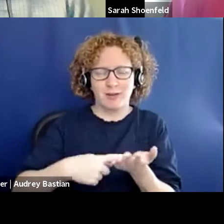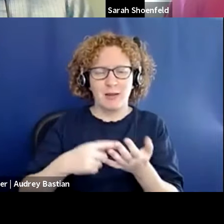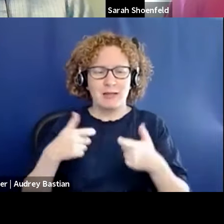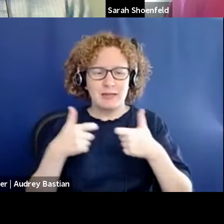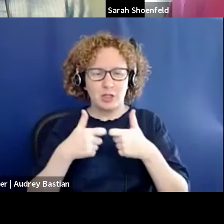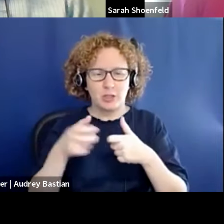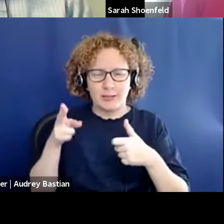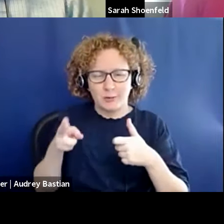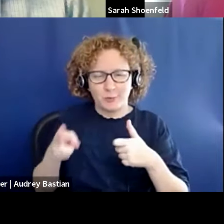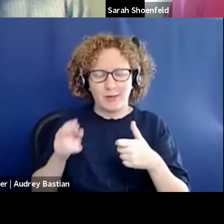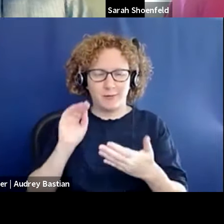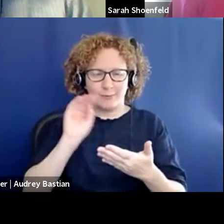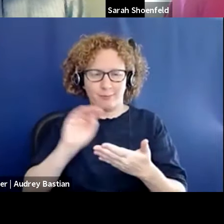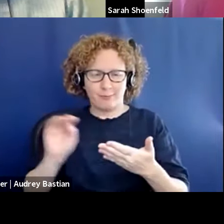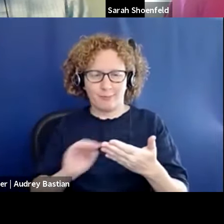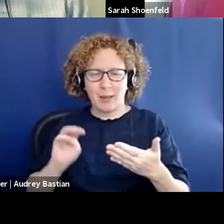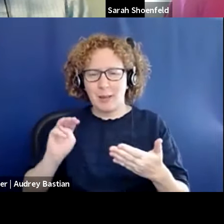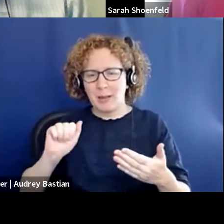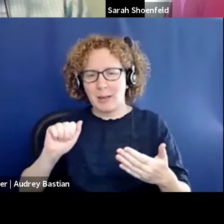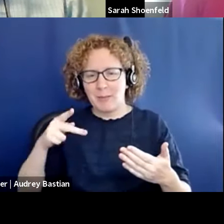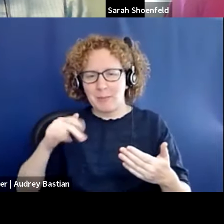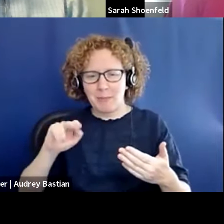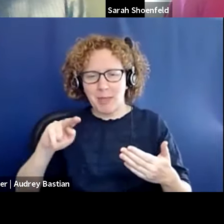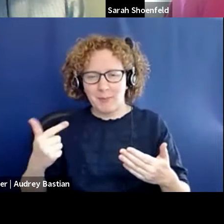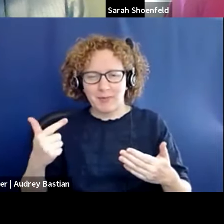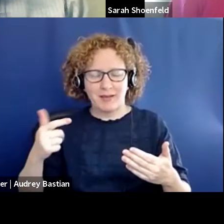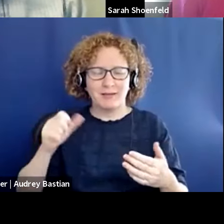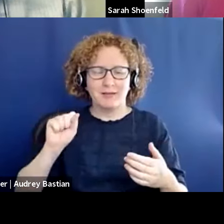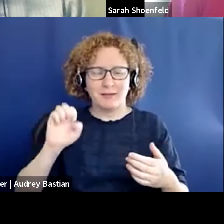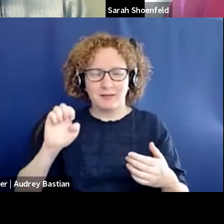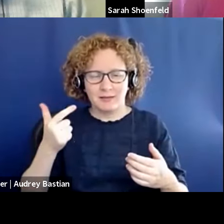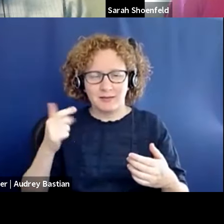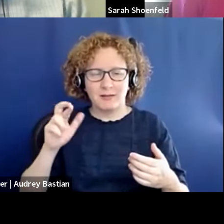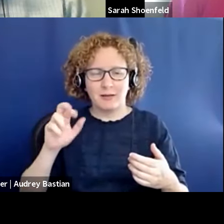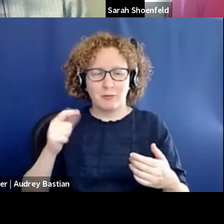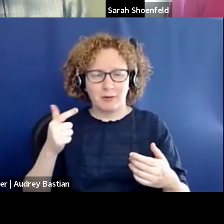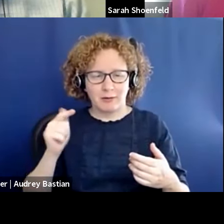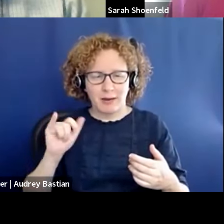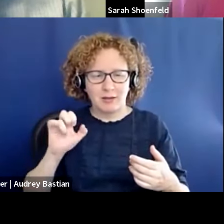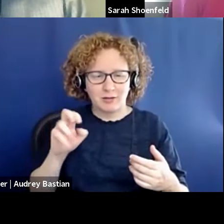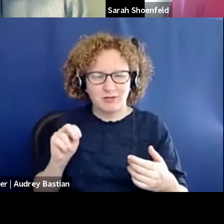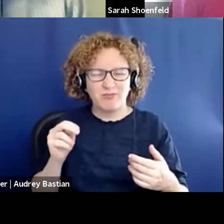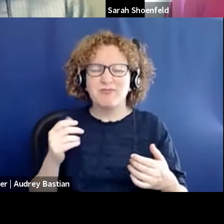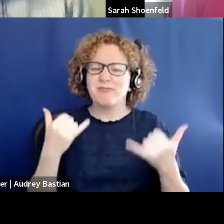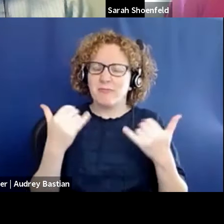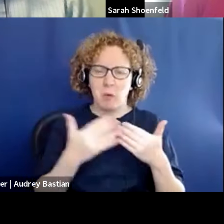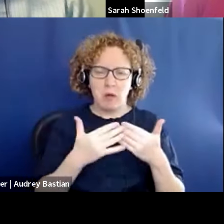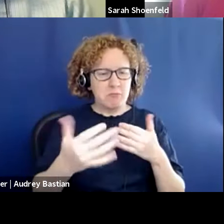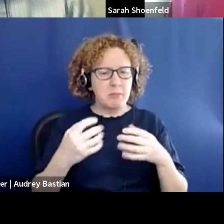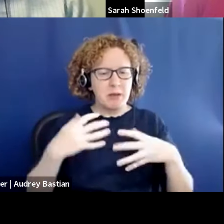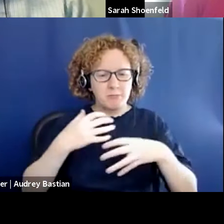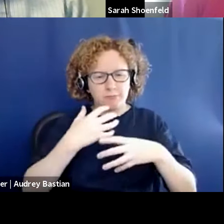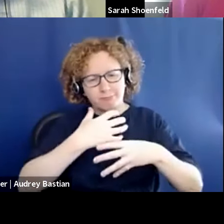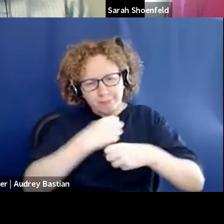like to start by giving you a little information about the Coffee Chat series, the DC Oral History Collaborative, and Humanities DC. Humanities